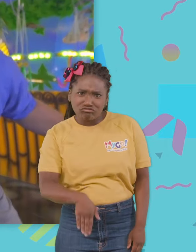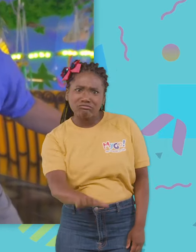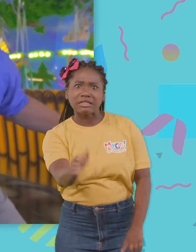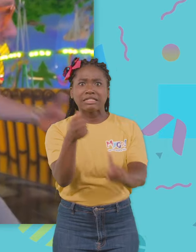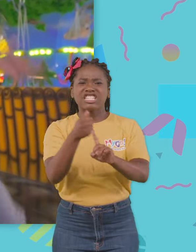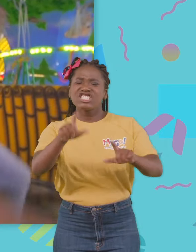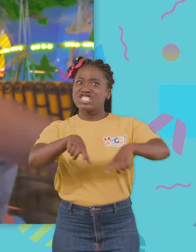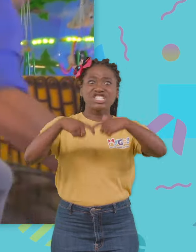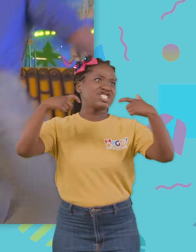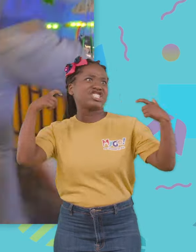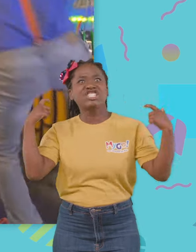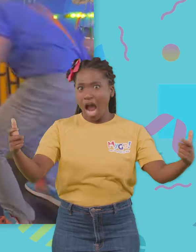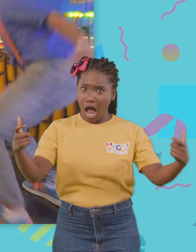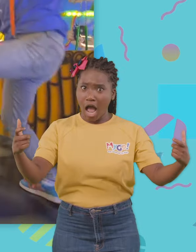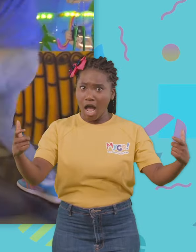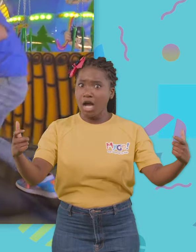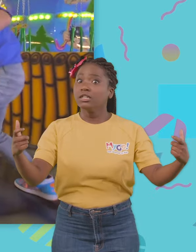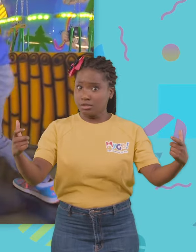Elephants are so big!